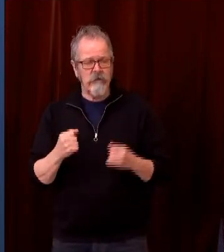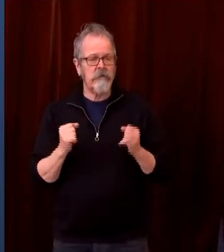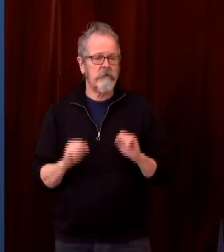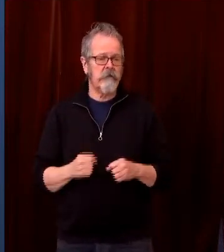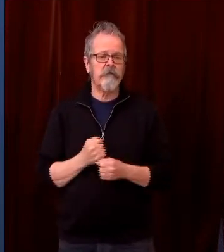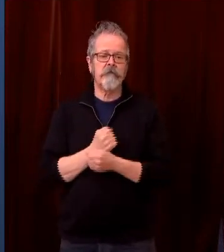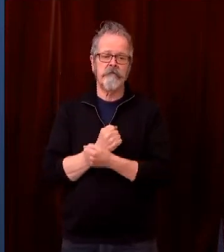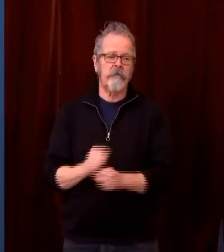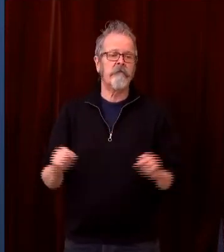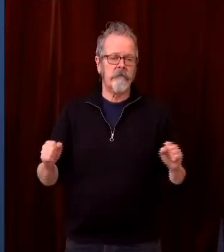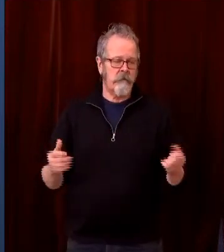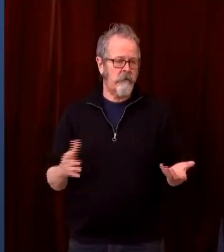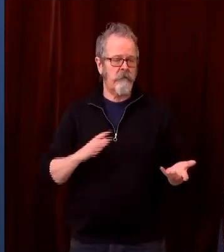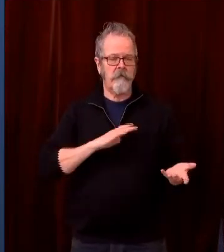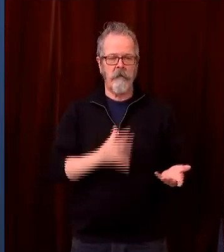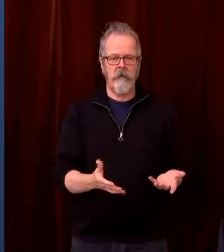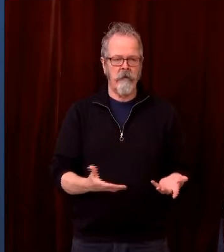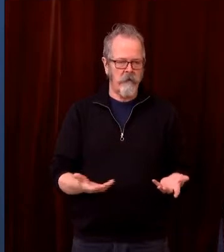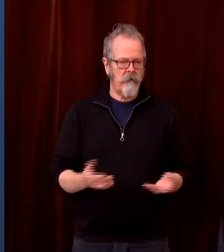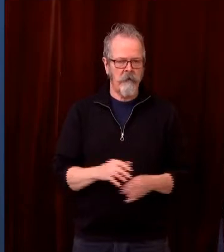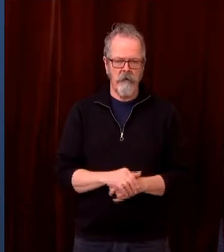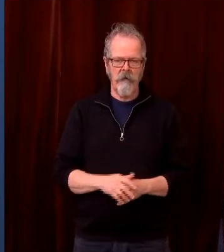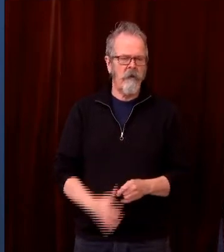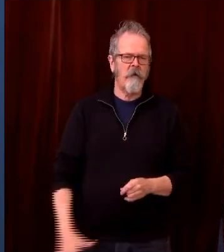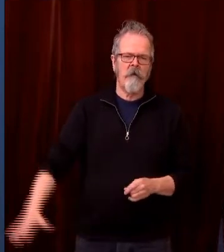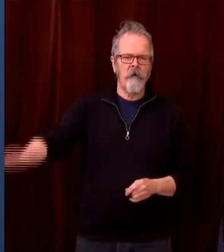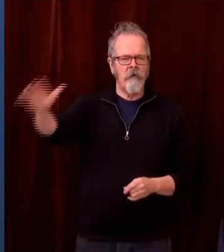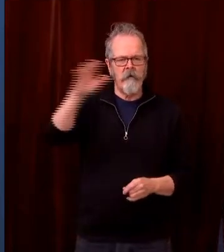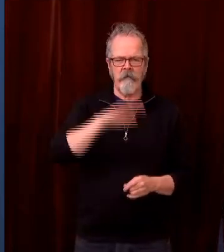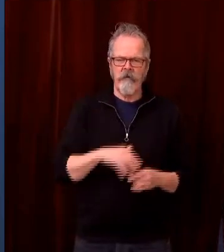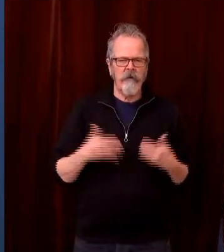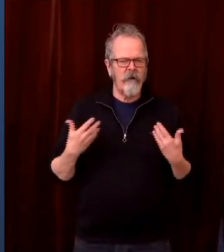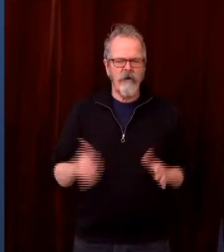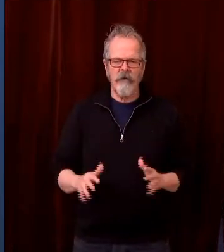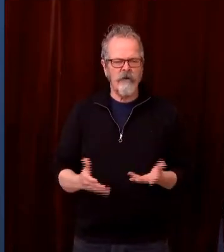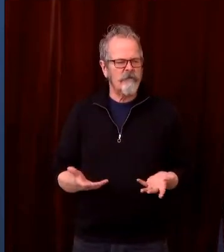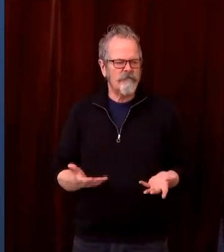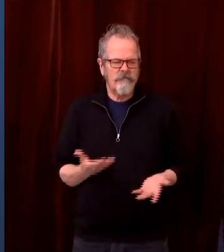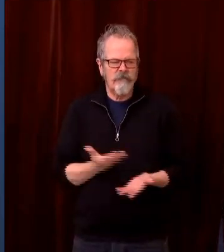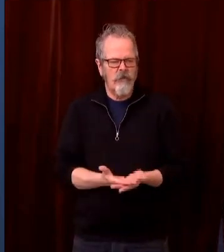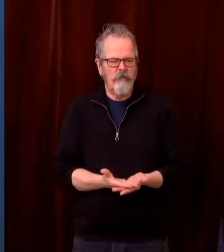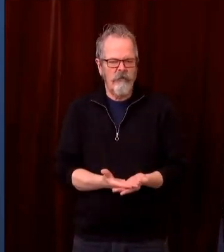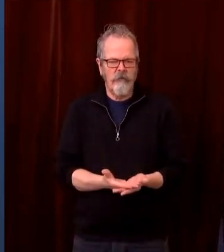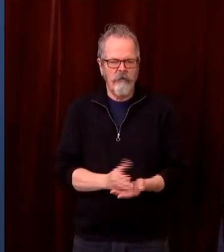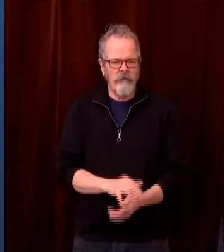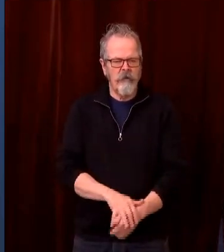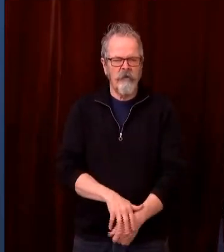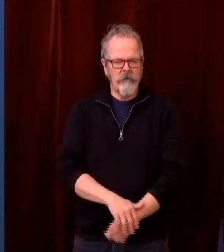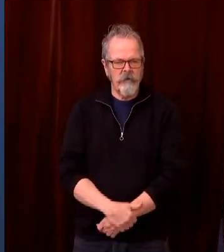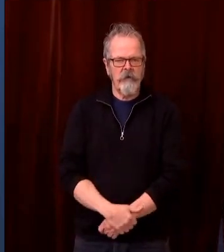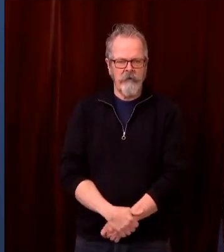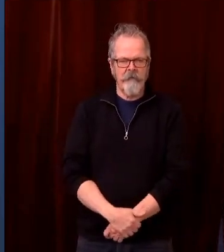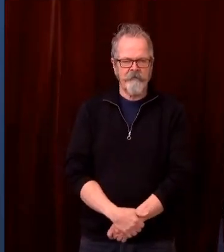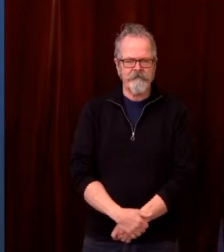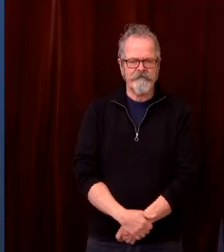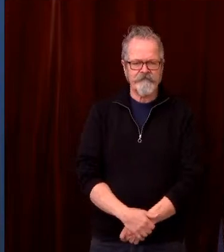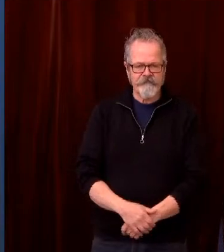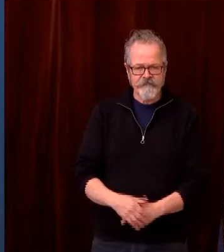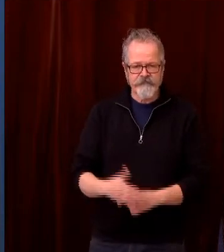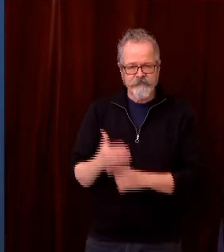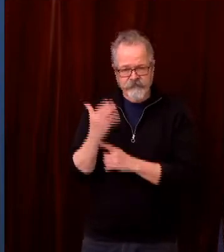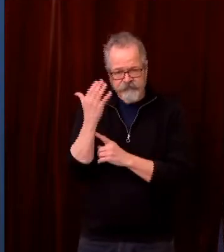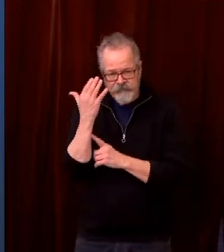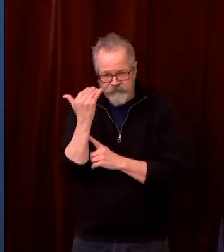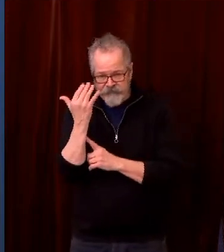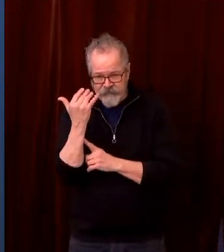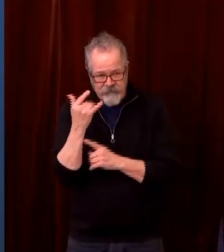Washington today. And the reason we're doing it is because educators are extremely smart, very disciplined, and we have